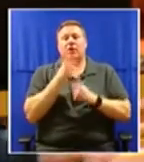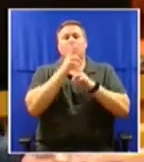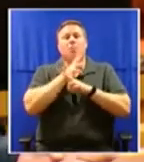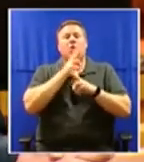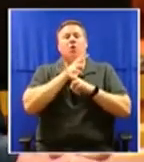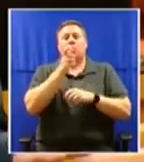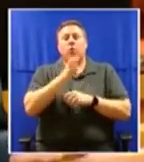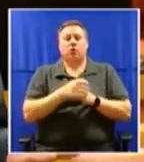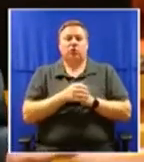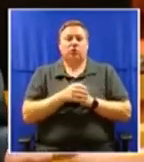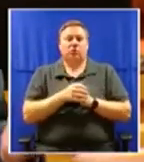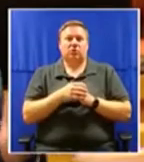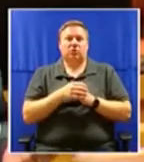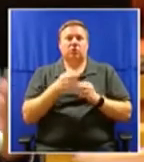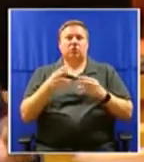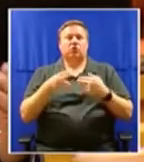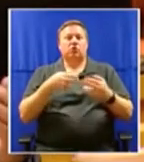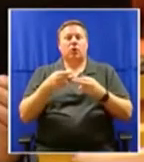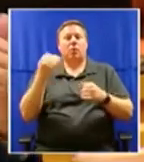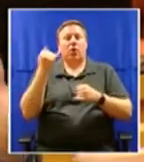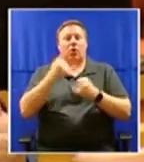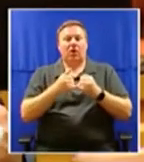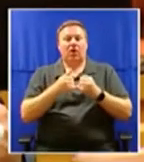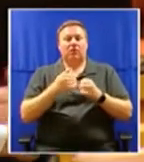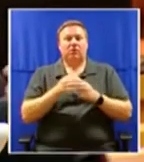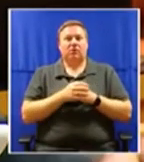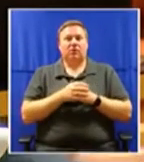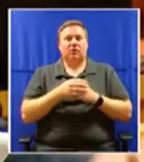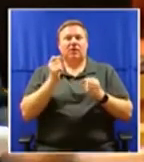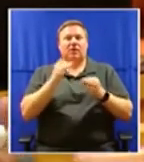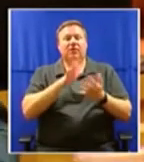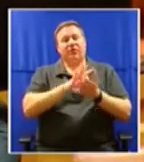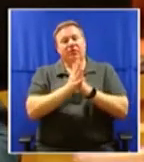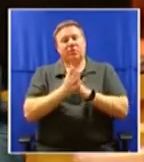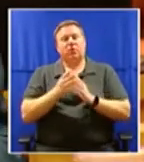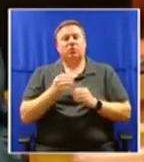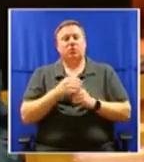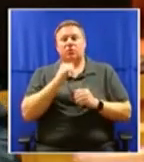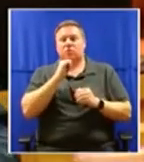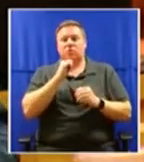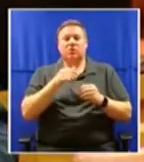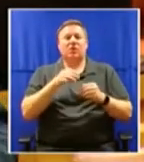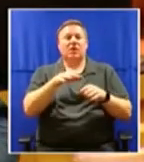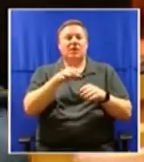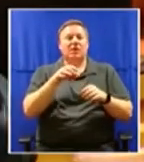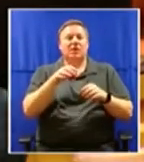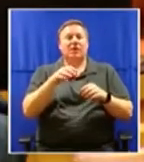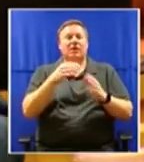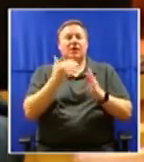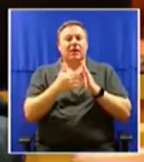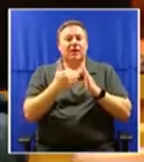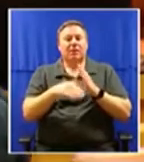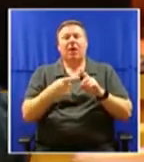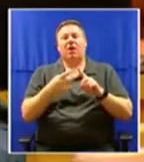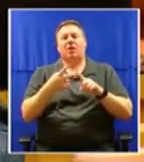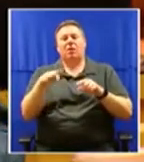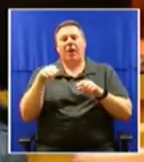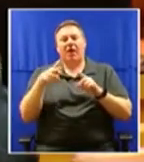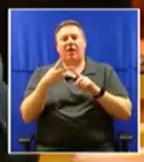online, so that if that password is exposed, it won't compromise your other accounts, email, banking, or anything other related.